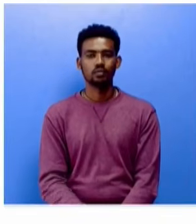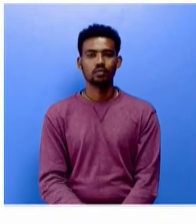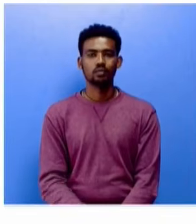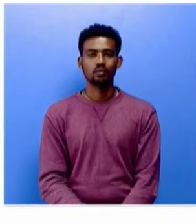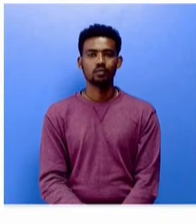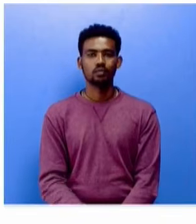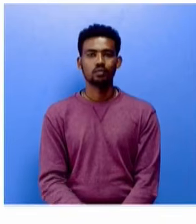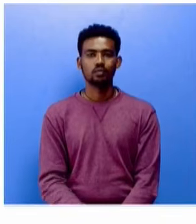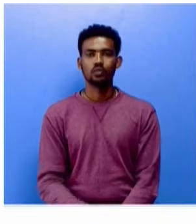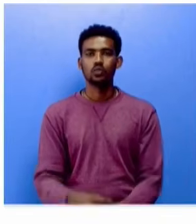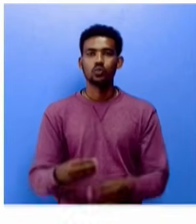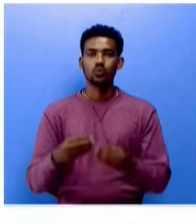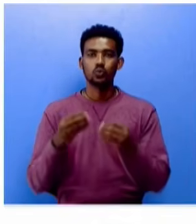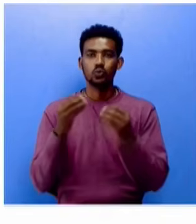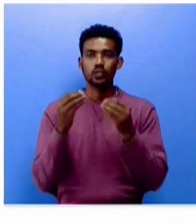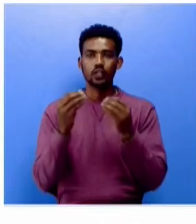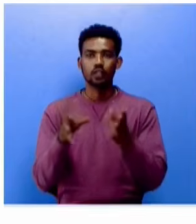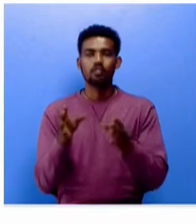To give